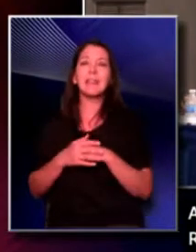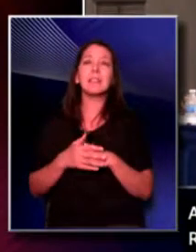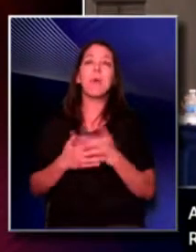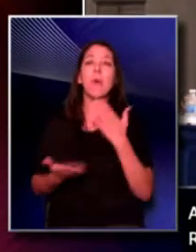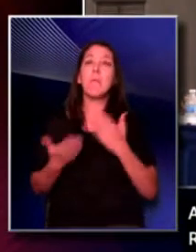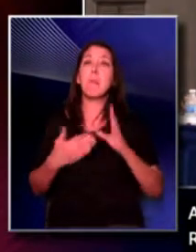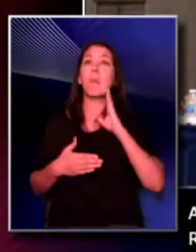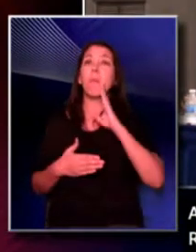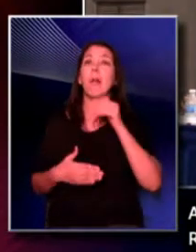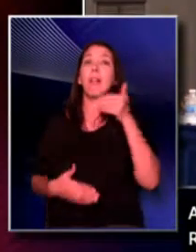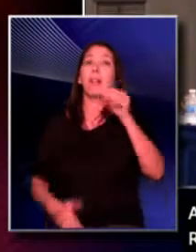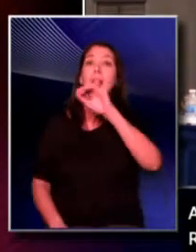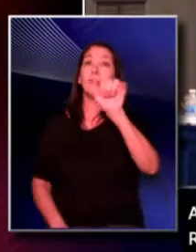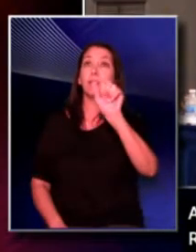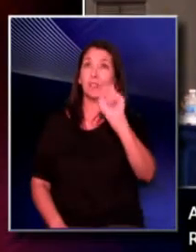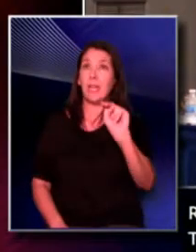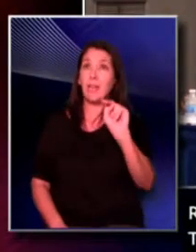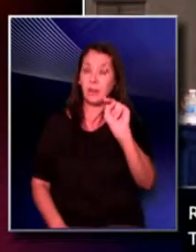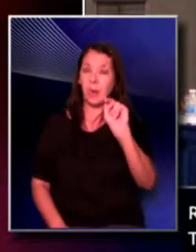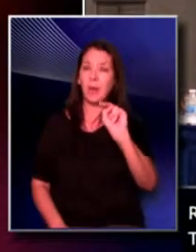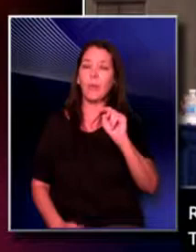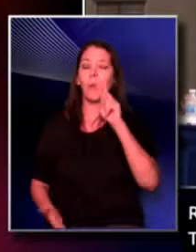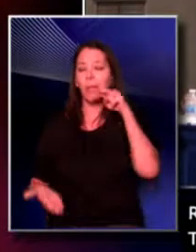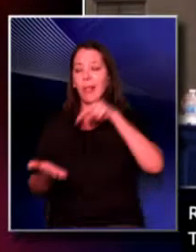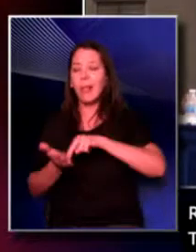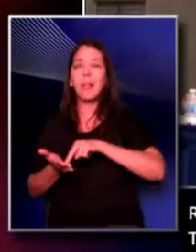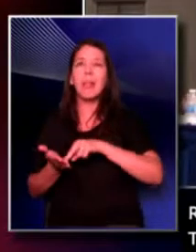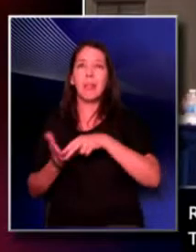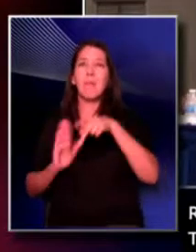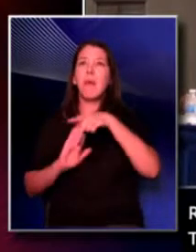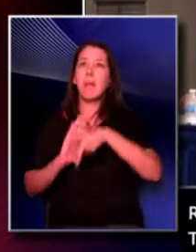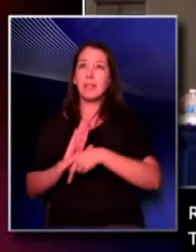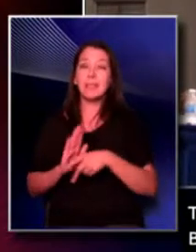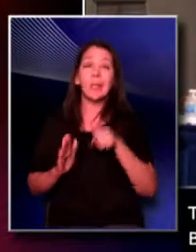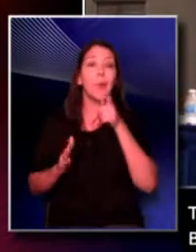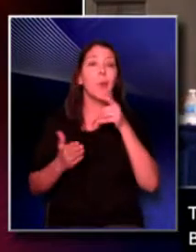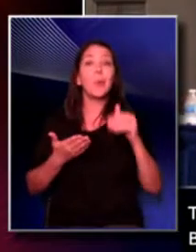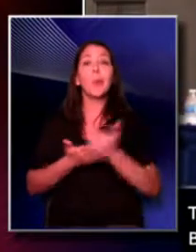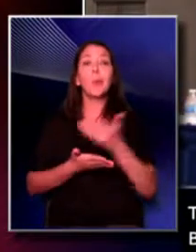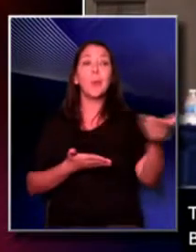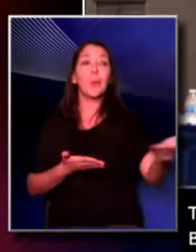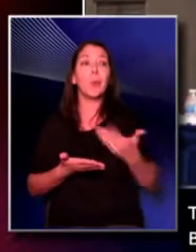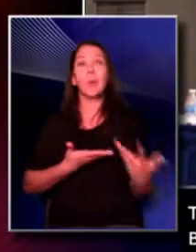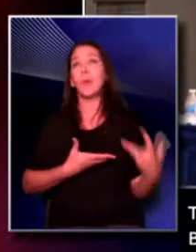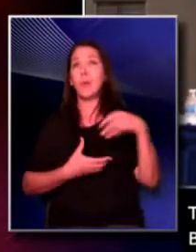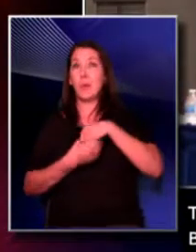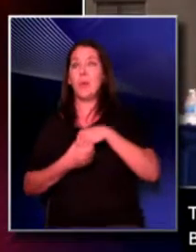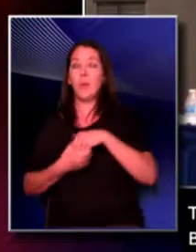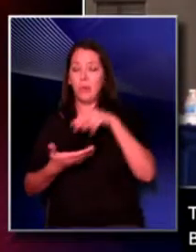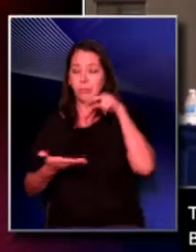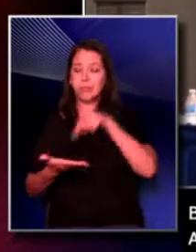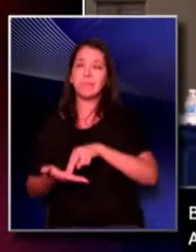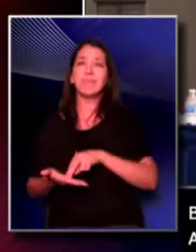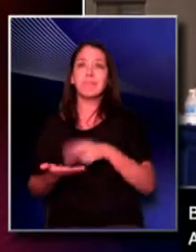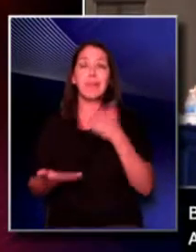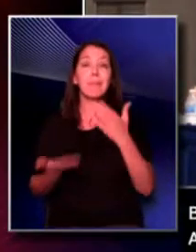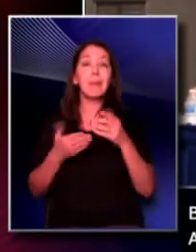January when we have new board members coming on board as part of their orientation, but we do